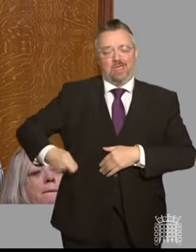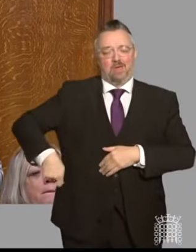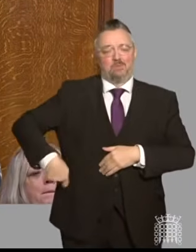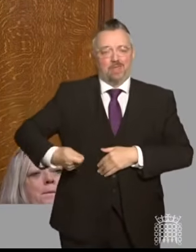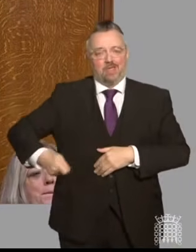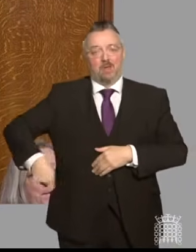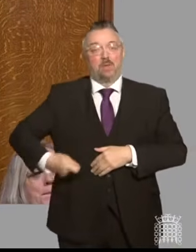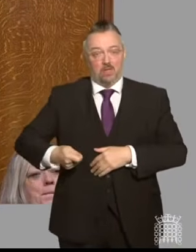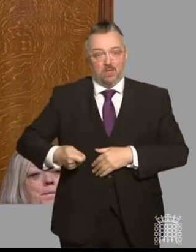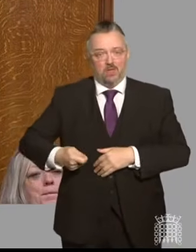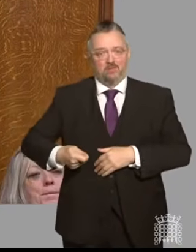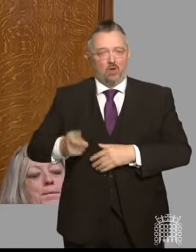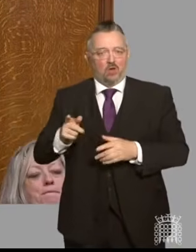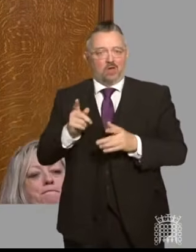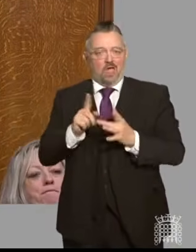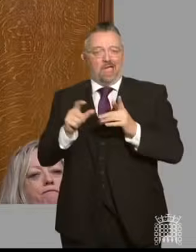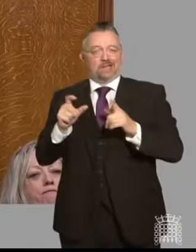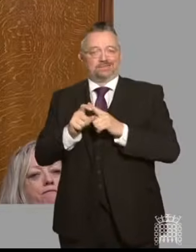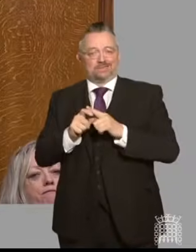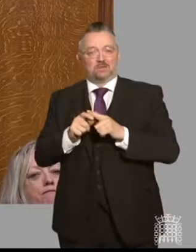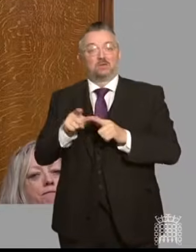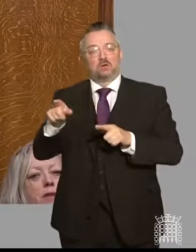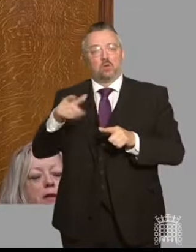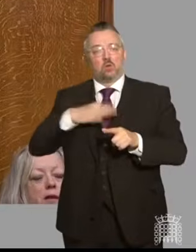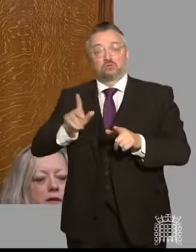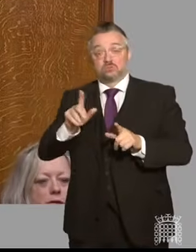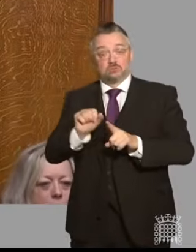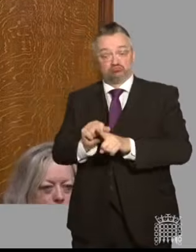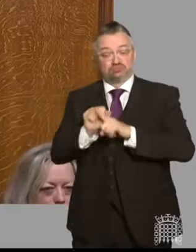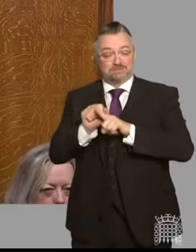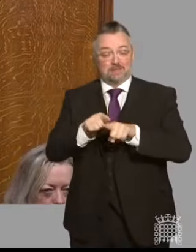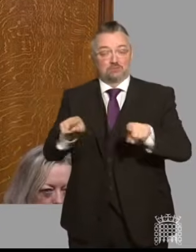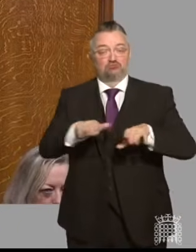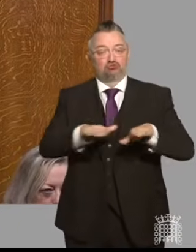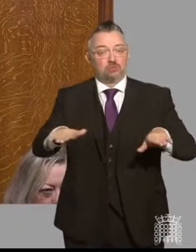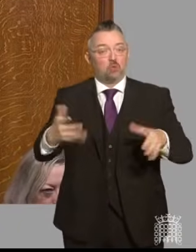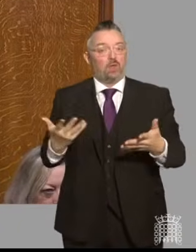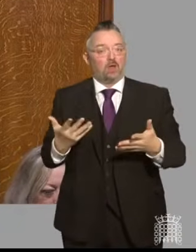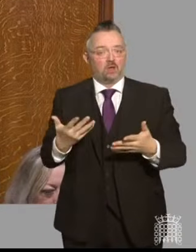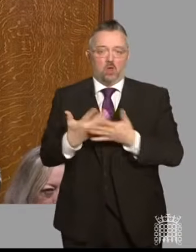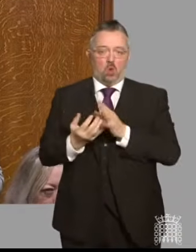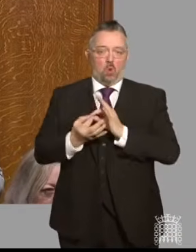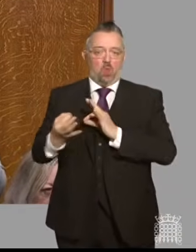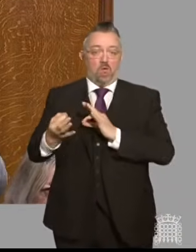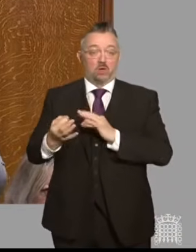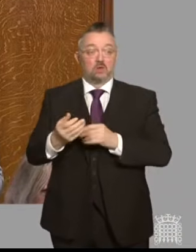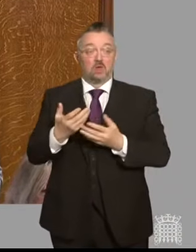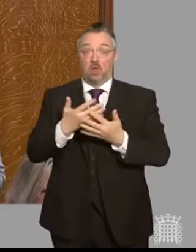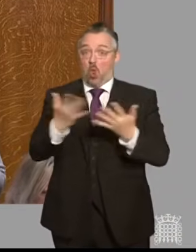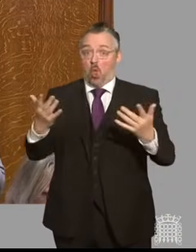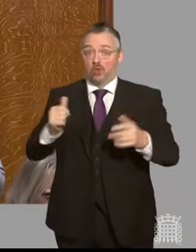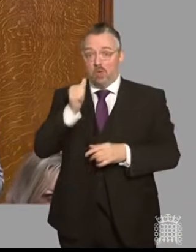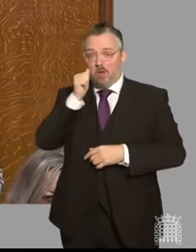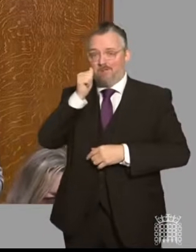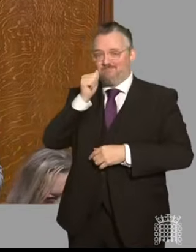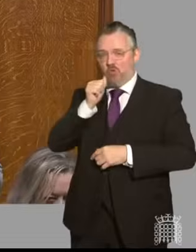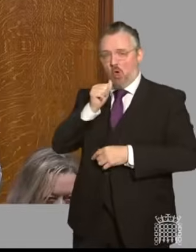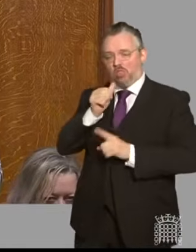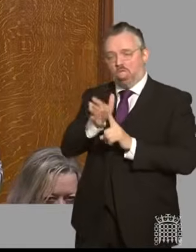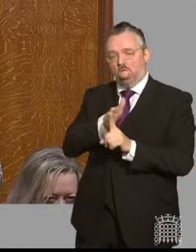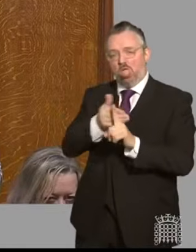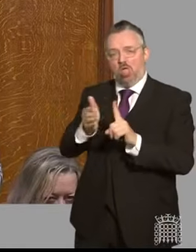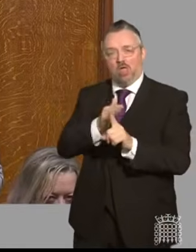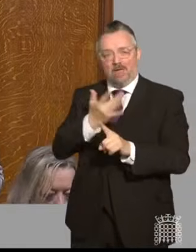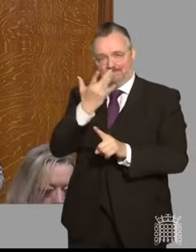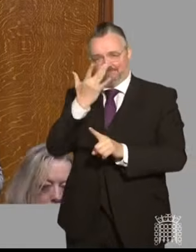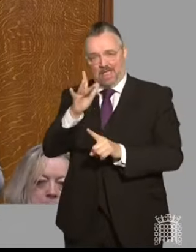protect kids online. Fraudsters are routinely exploiting fake social media accounts to scam, and fears of global